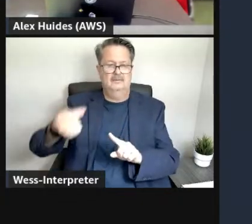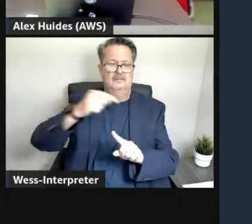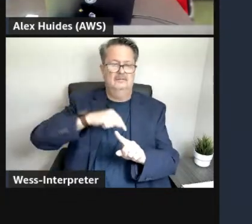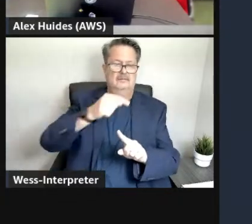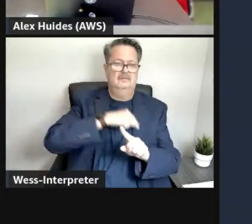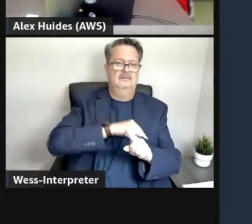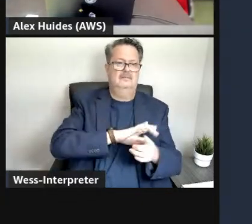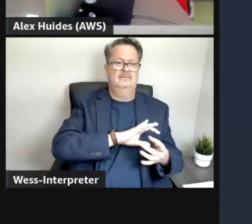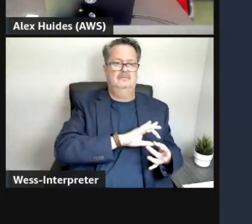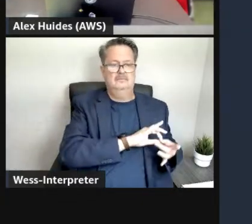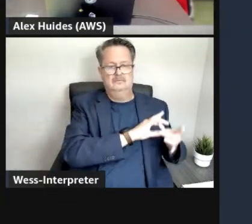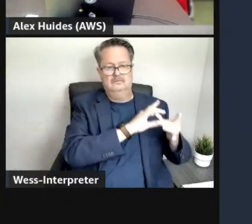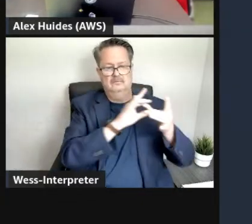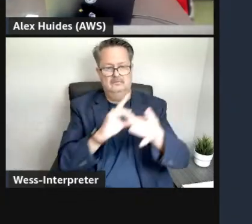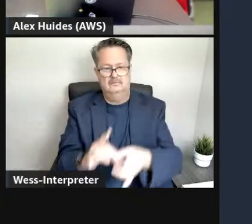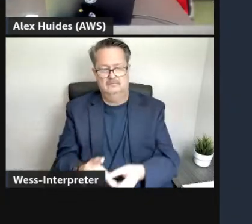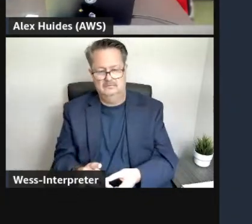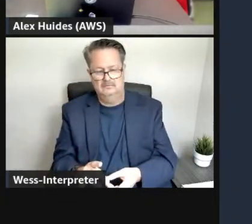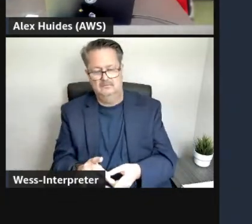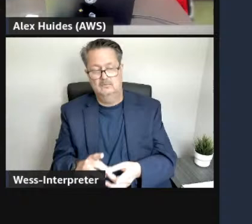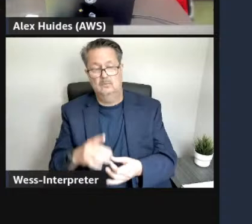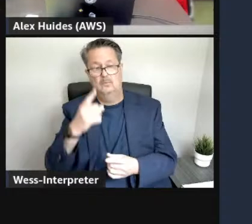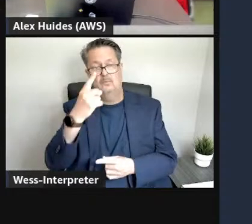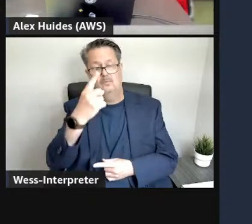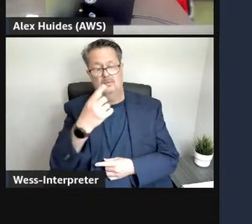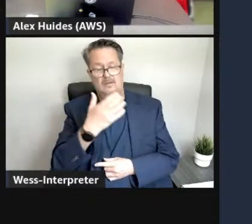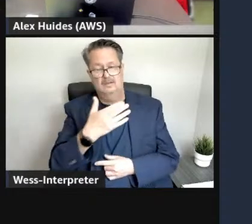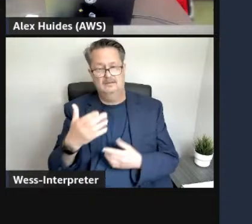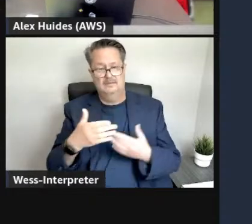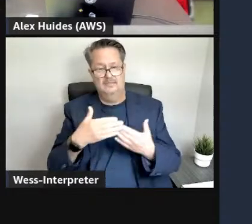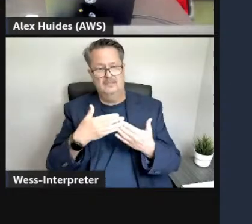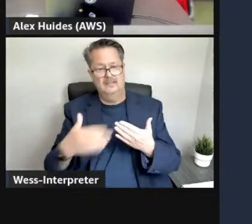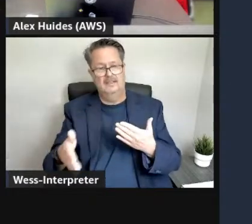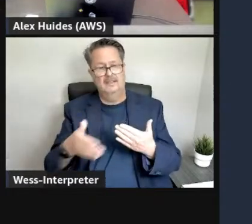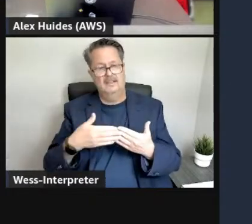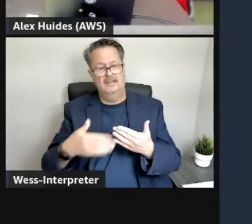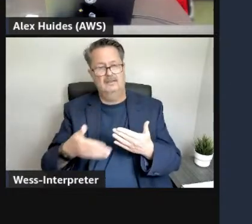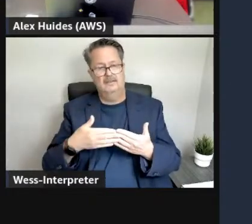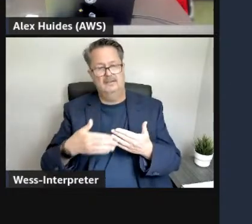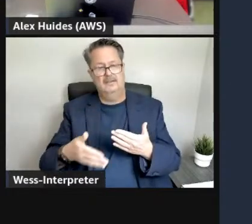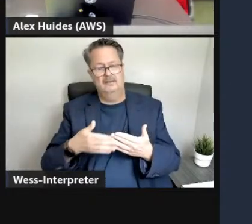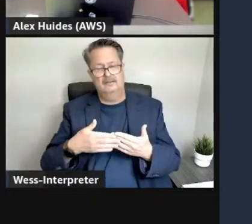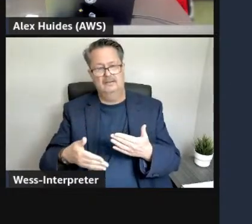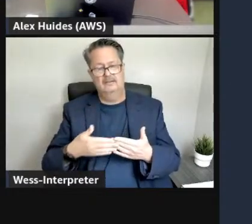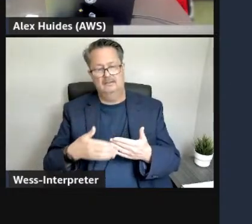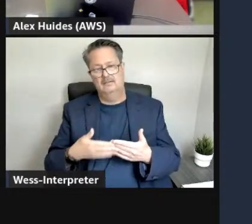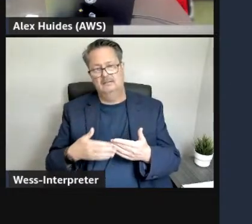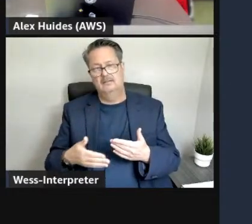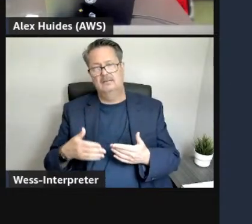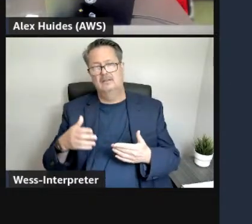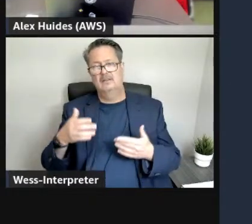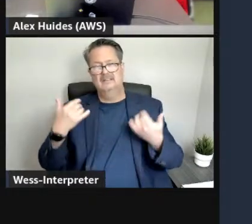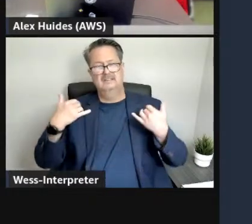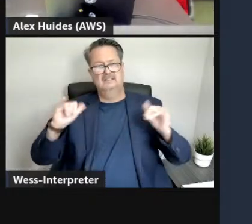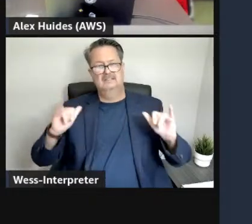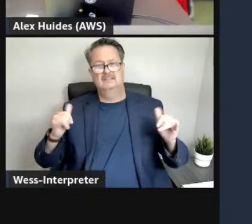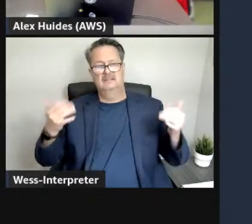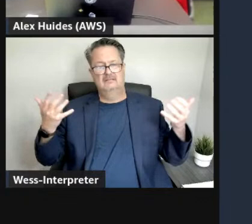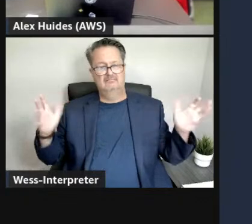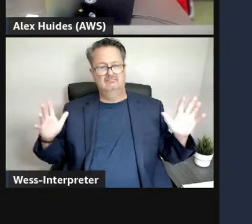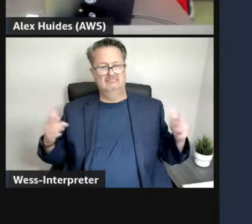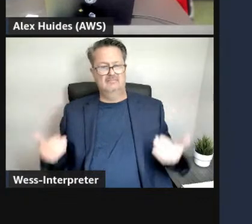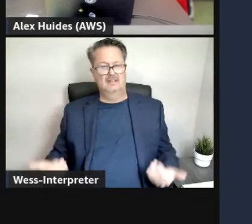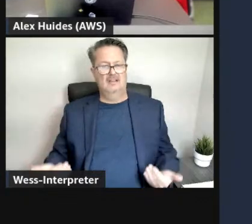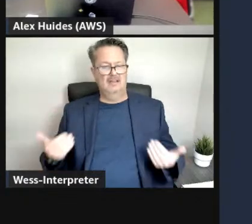clusters. And while the Kubernetes Gateway API is pretty new, we already have a